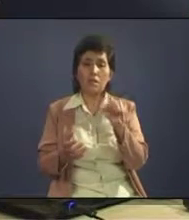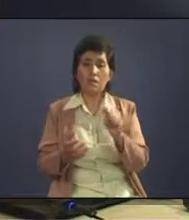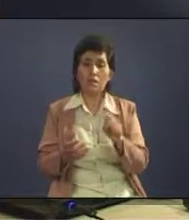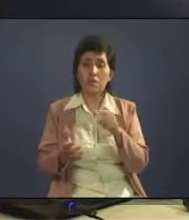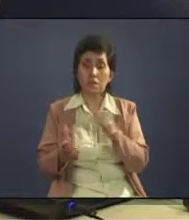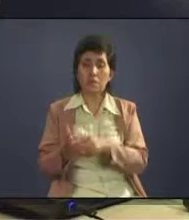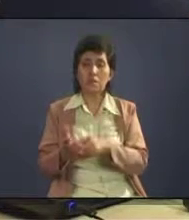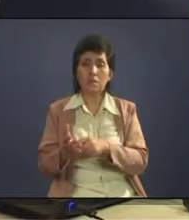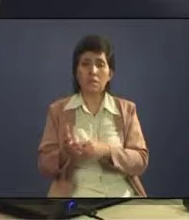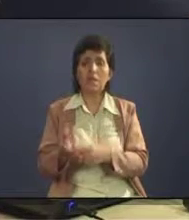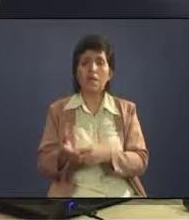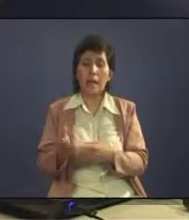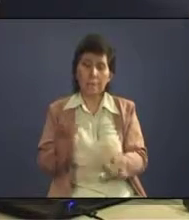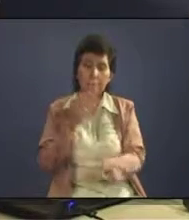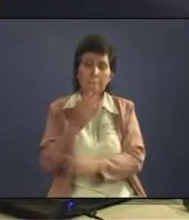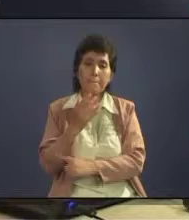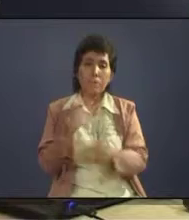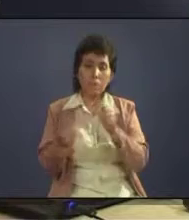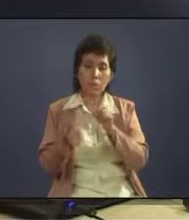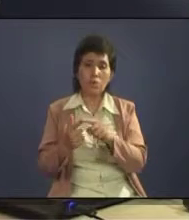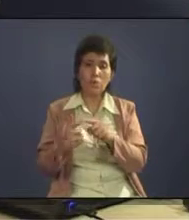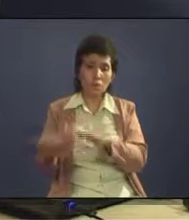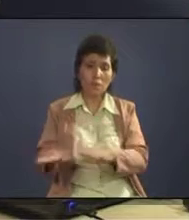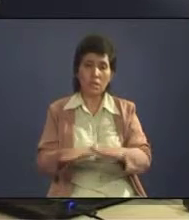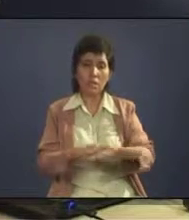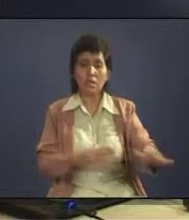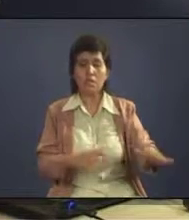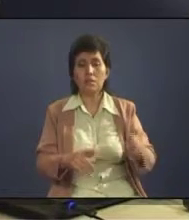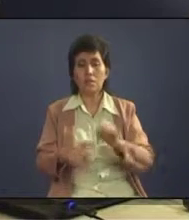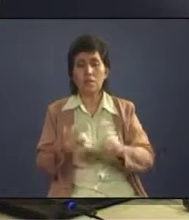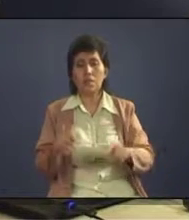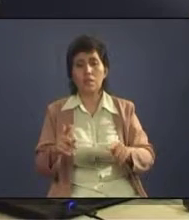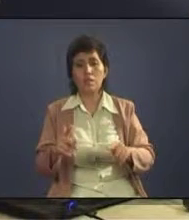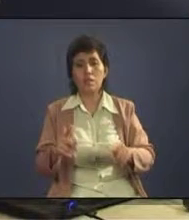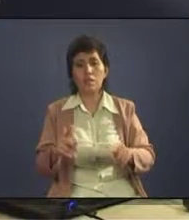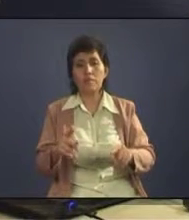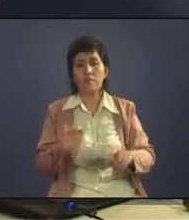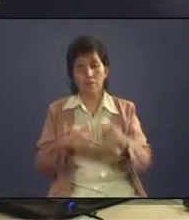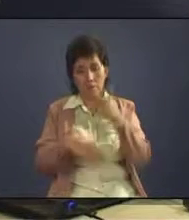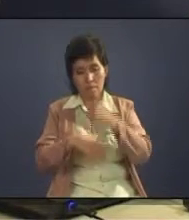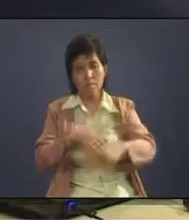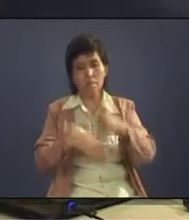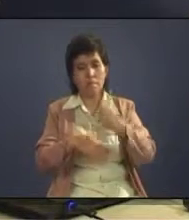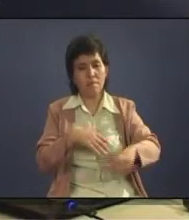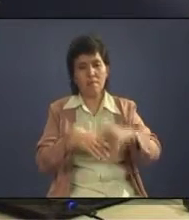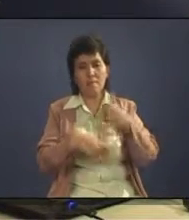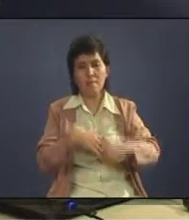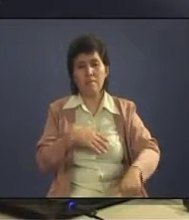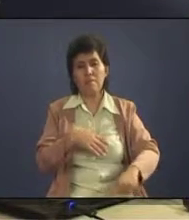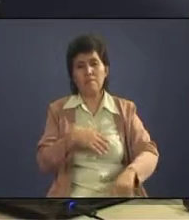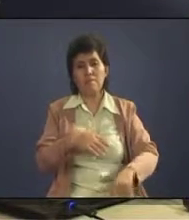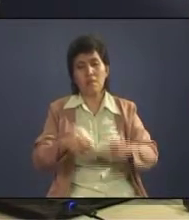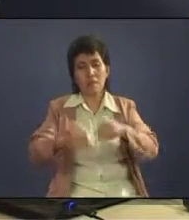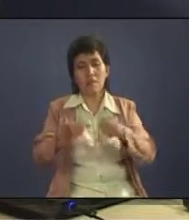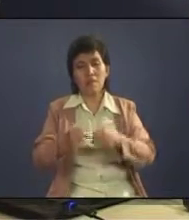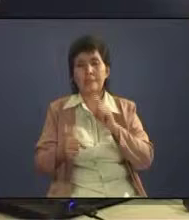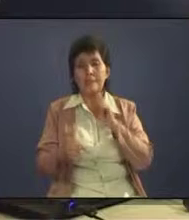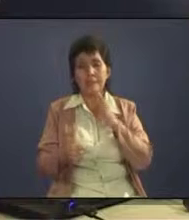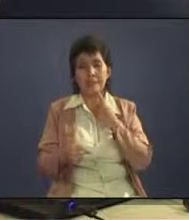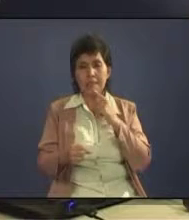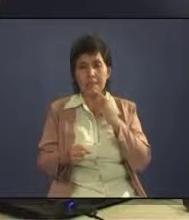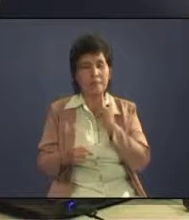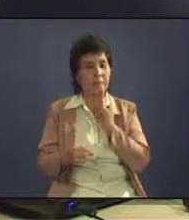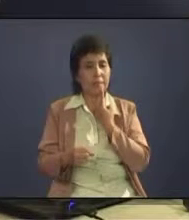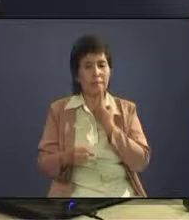happens to only kids, okay? When it comes back to abuse, injuries, and even death, okay? It's serious issues that